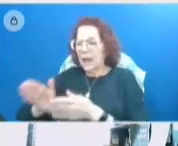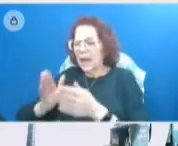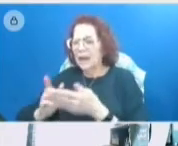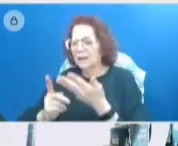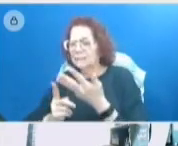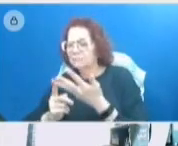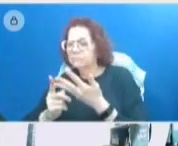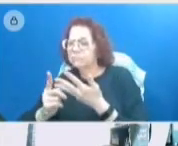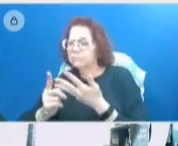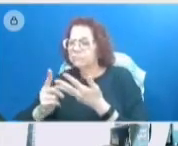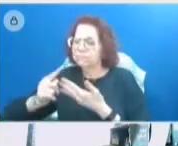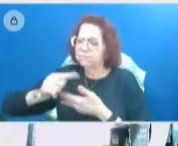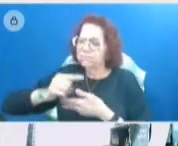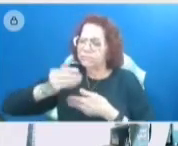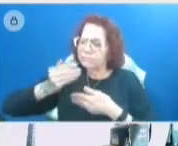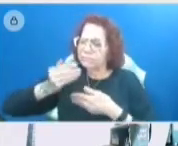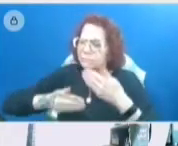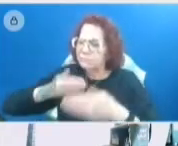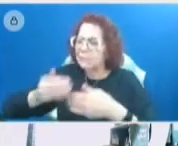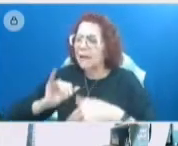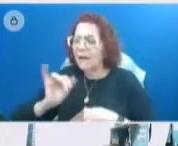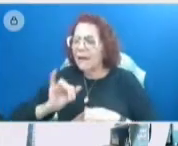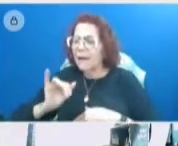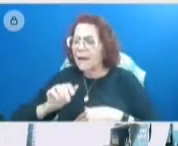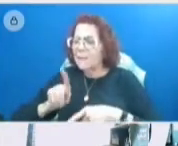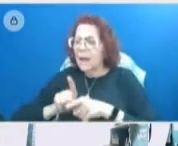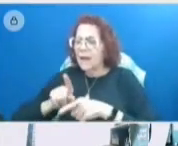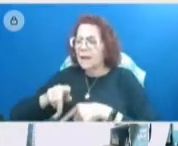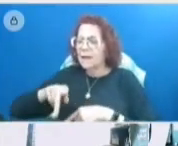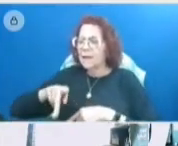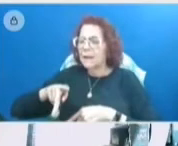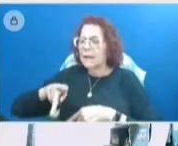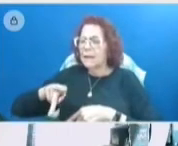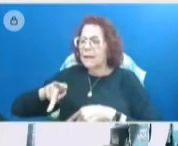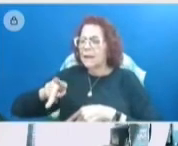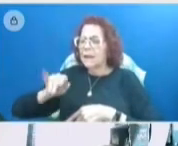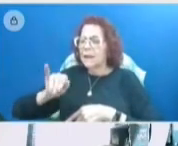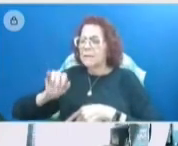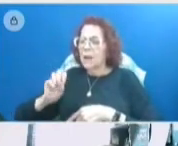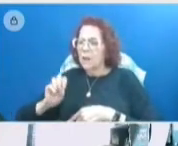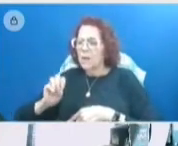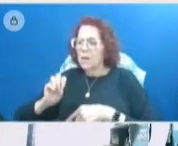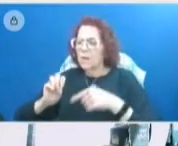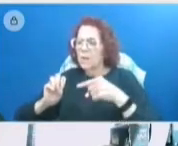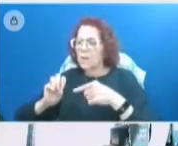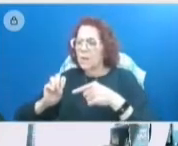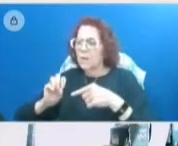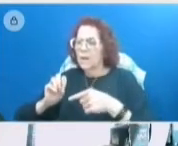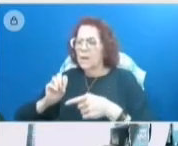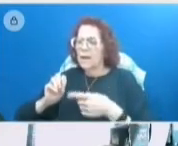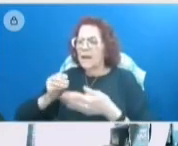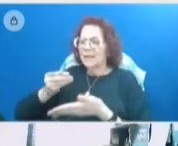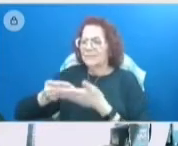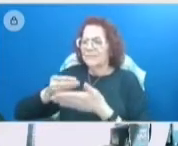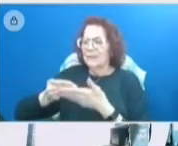PIO to review and approve numerous reimbursements on the associated grant on those plans.